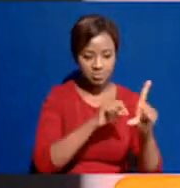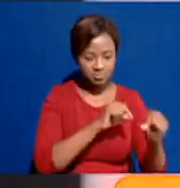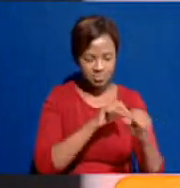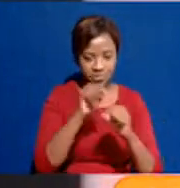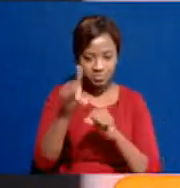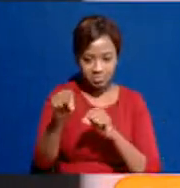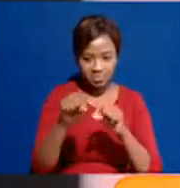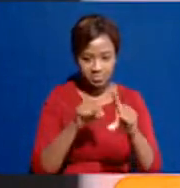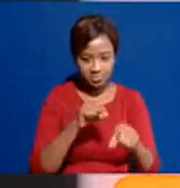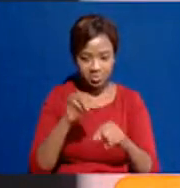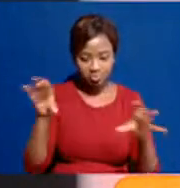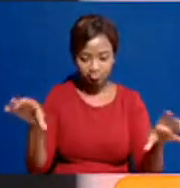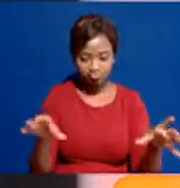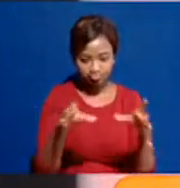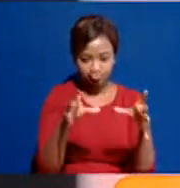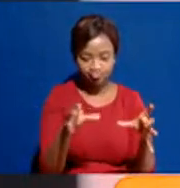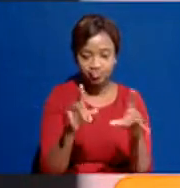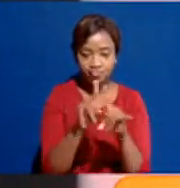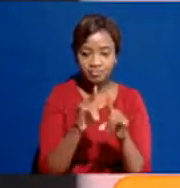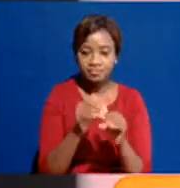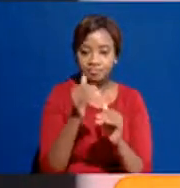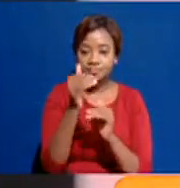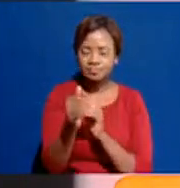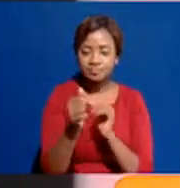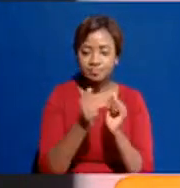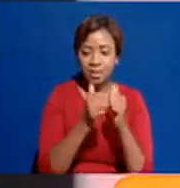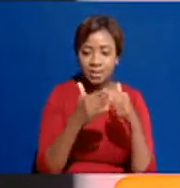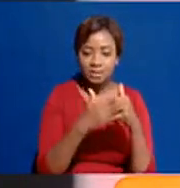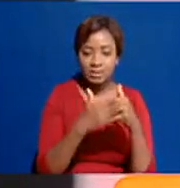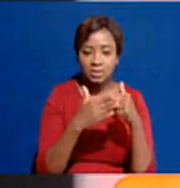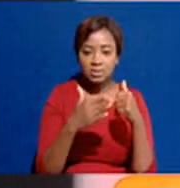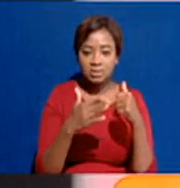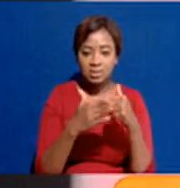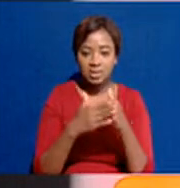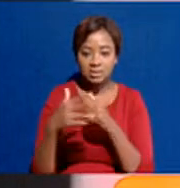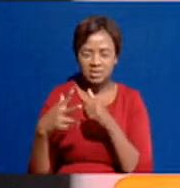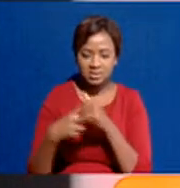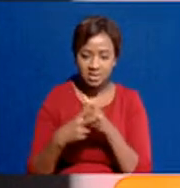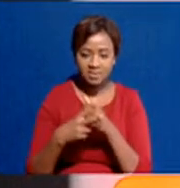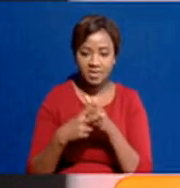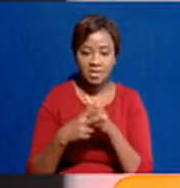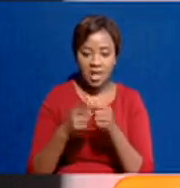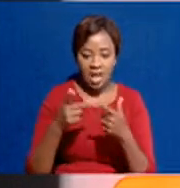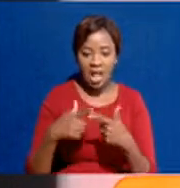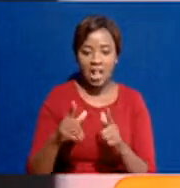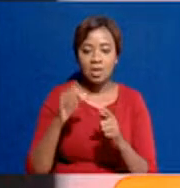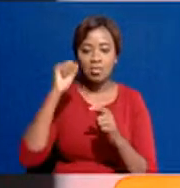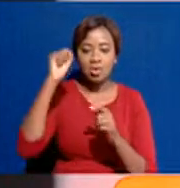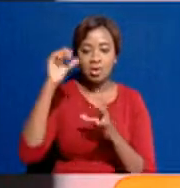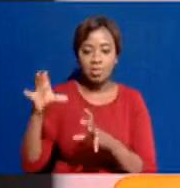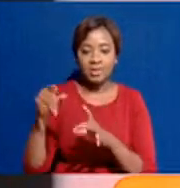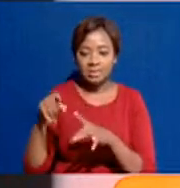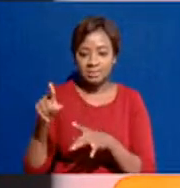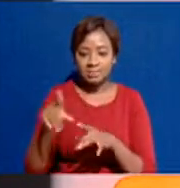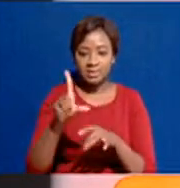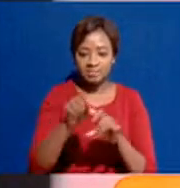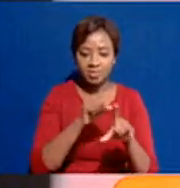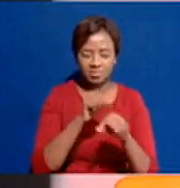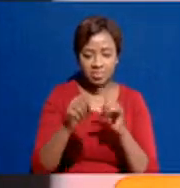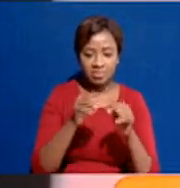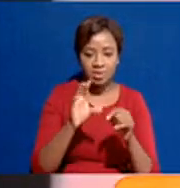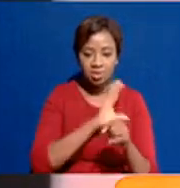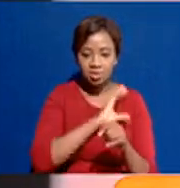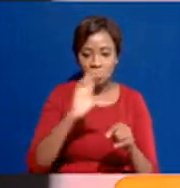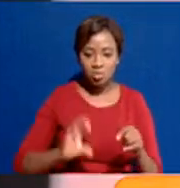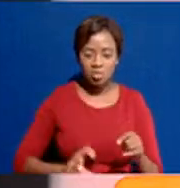And then, of course, now things changed in 1997, now when Moi allowed political parties to nominate commissioners. And, you know, during that election, where